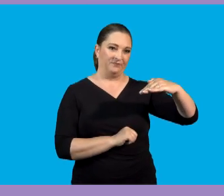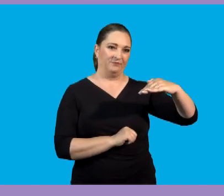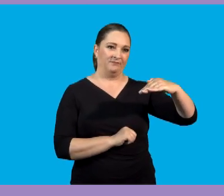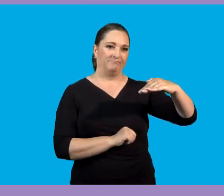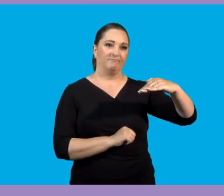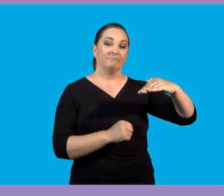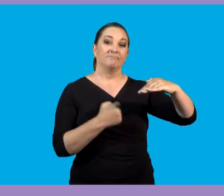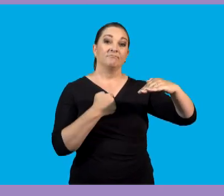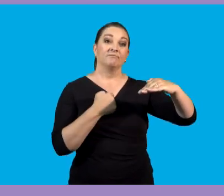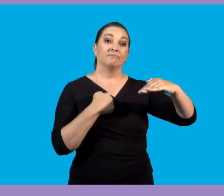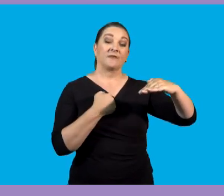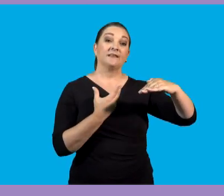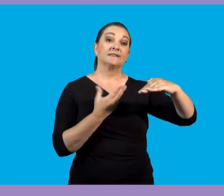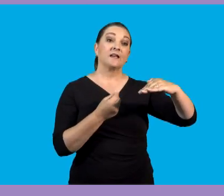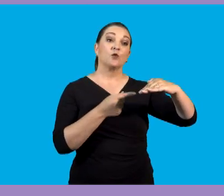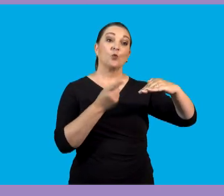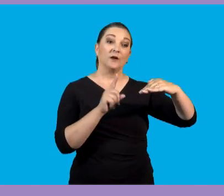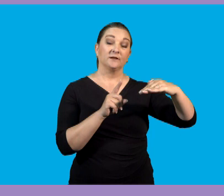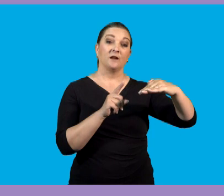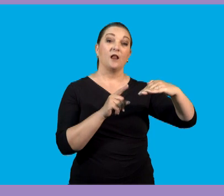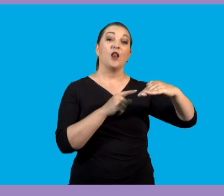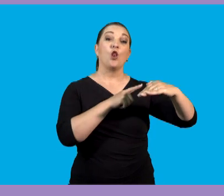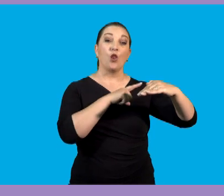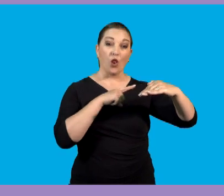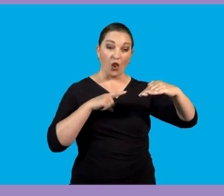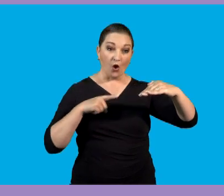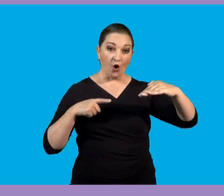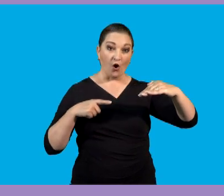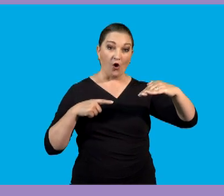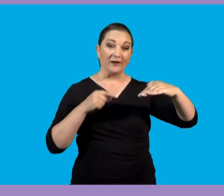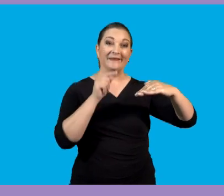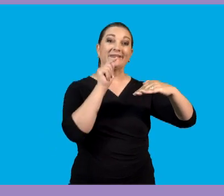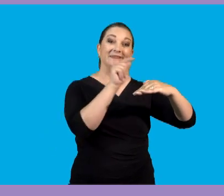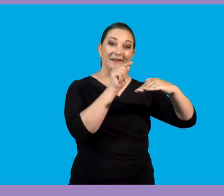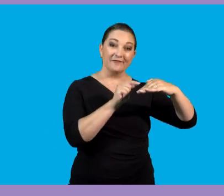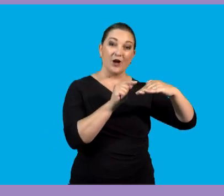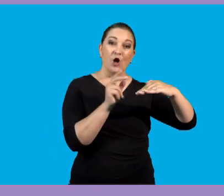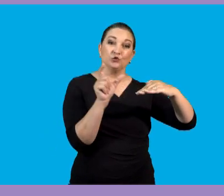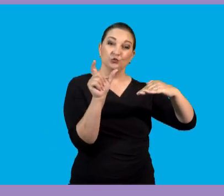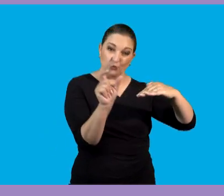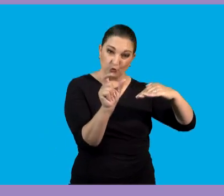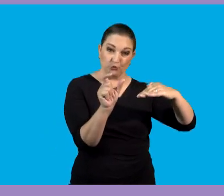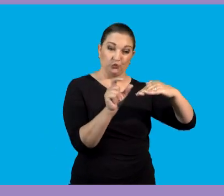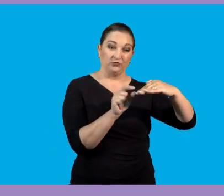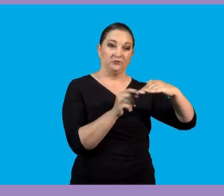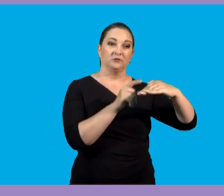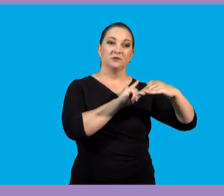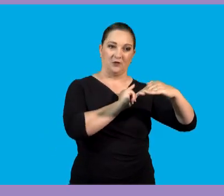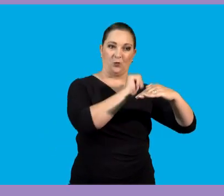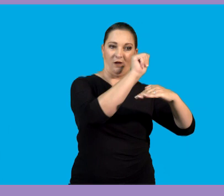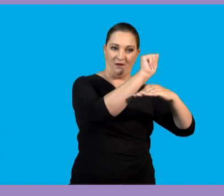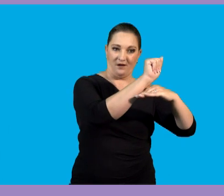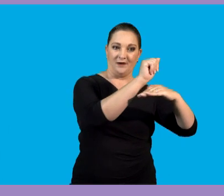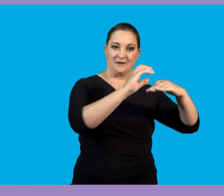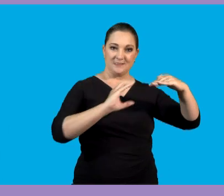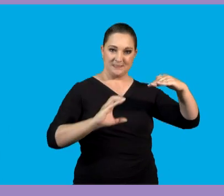see, I have taken the hypotenuse and I have divided it by that smallest side there. So,